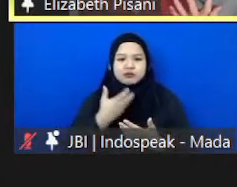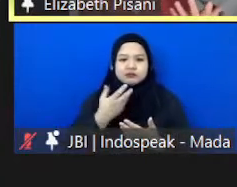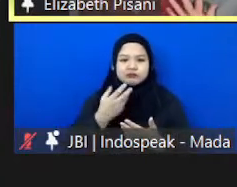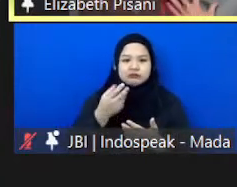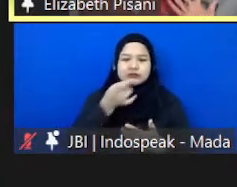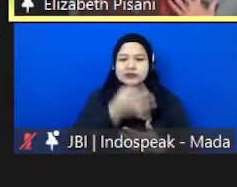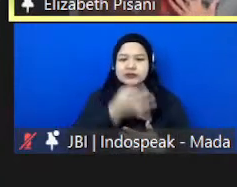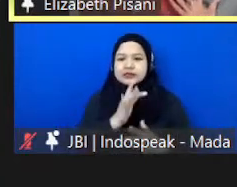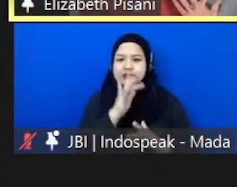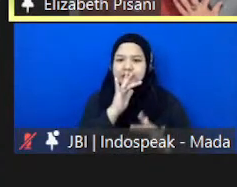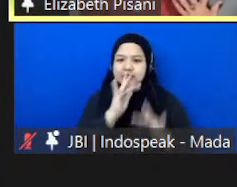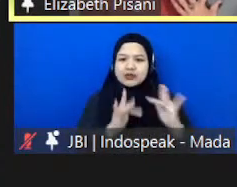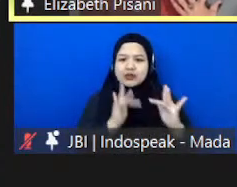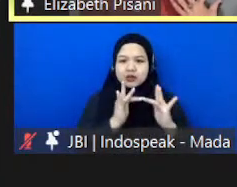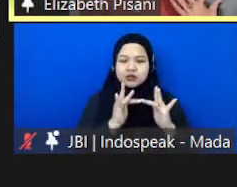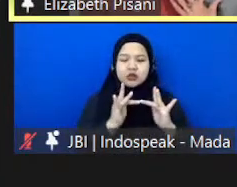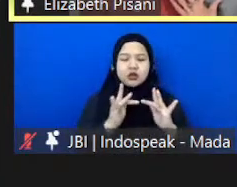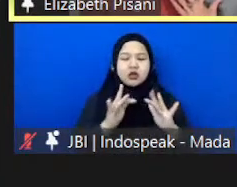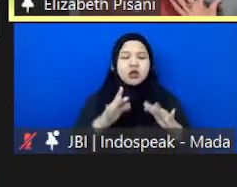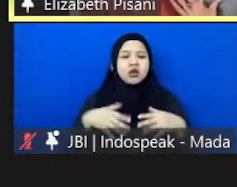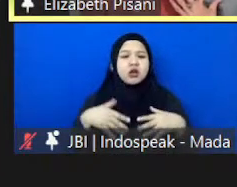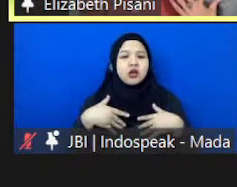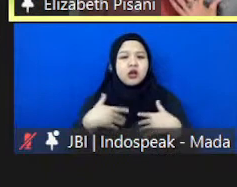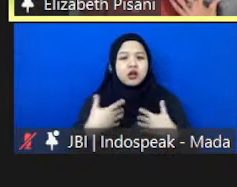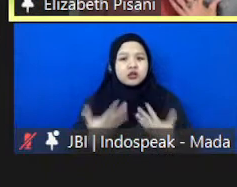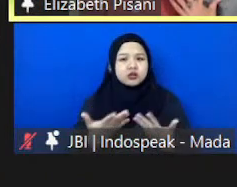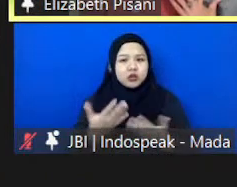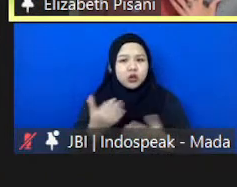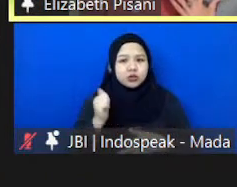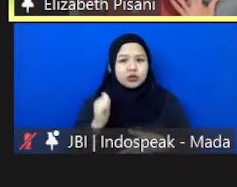there, of course, you can be